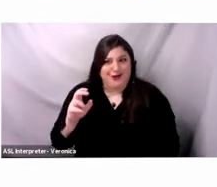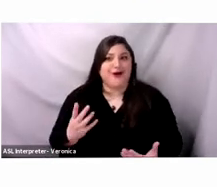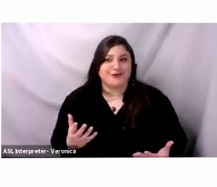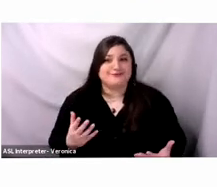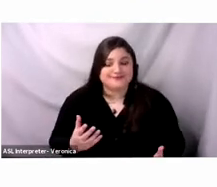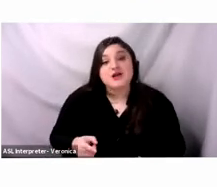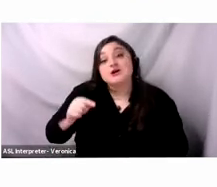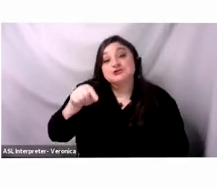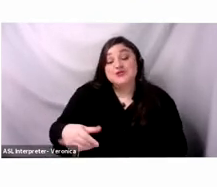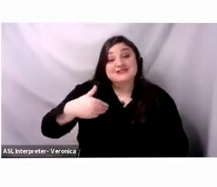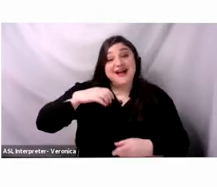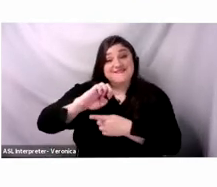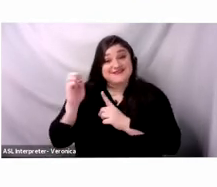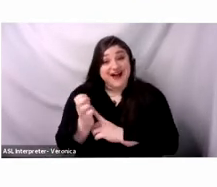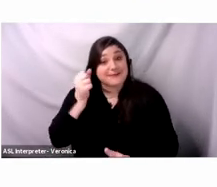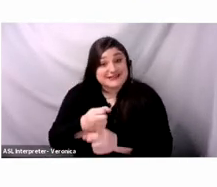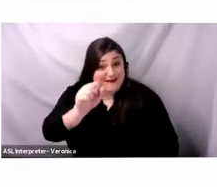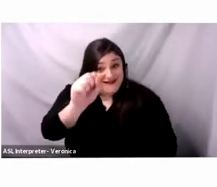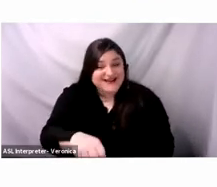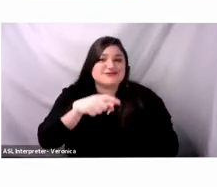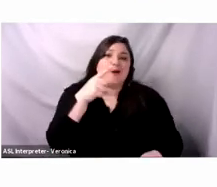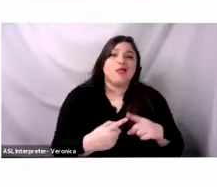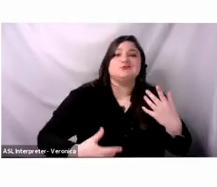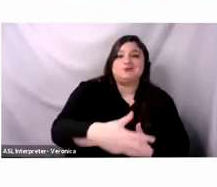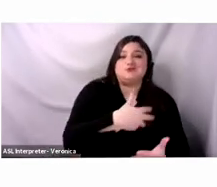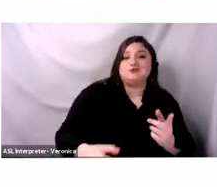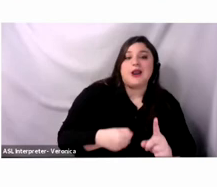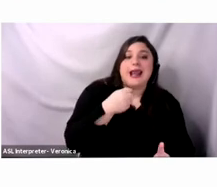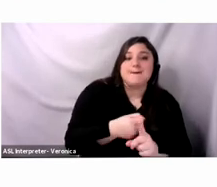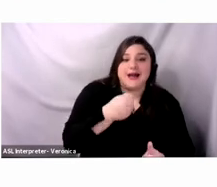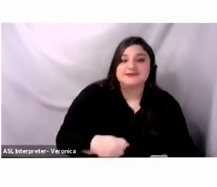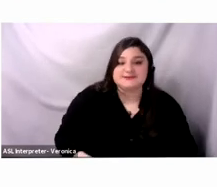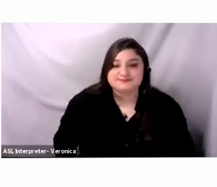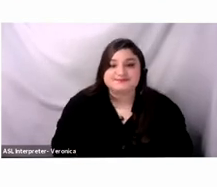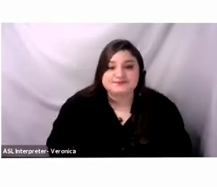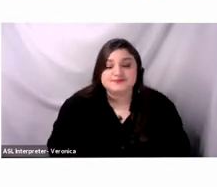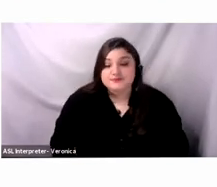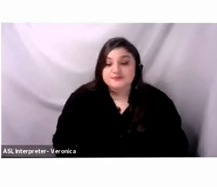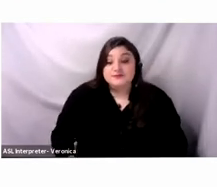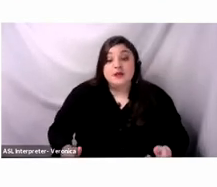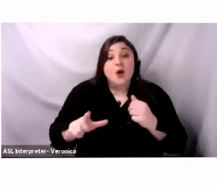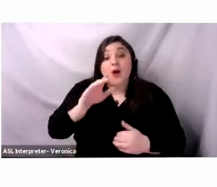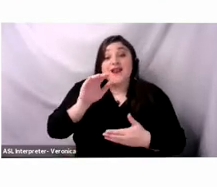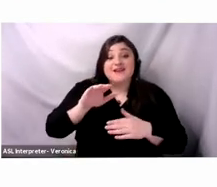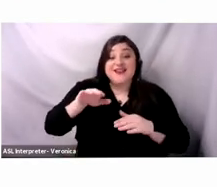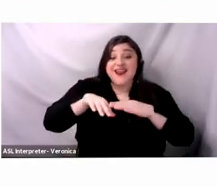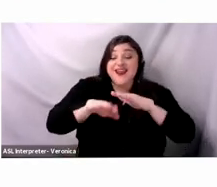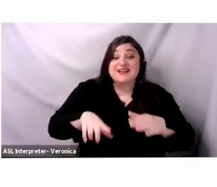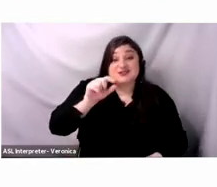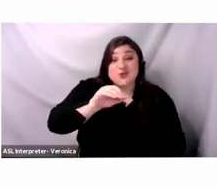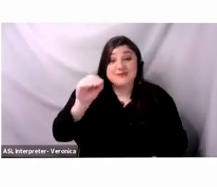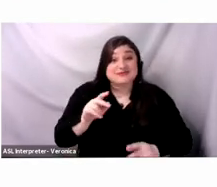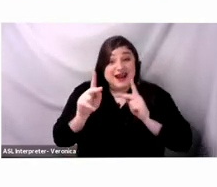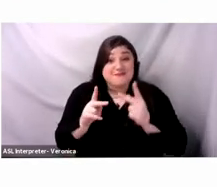impacts. Our research shows that less than 20% of Compromonto's retailers make a profit. Over 40% do not make their money back and operate on